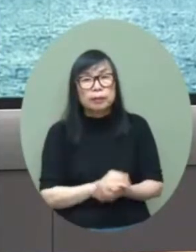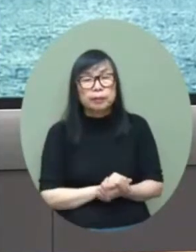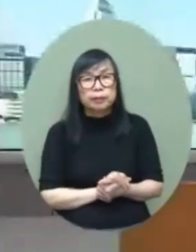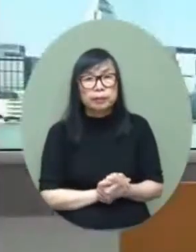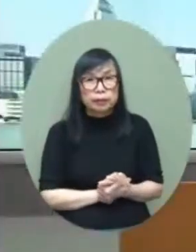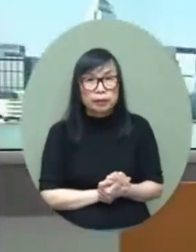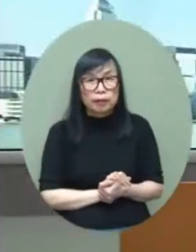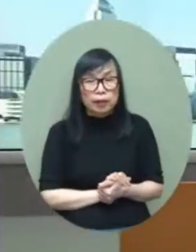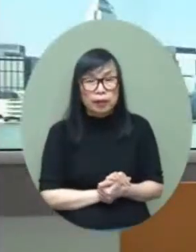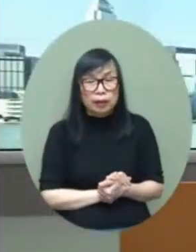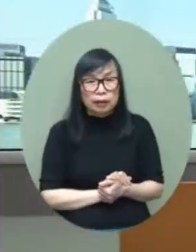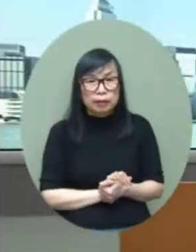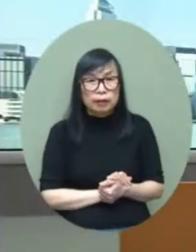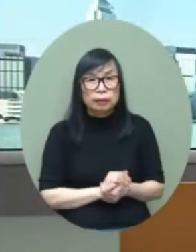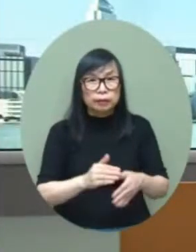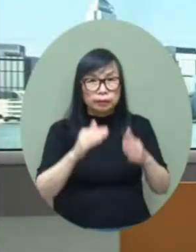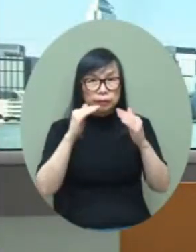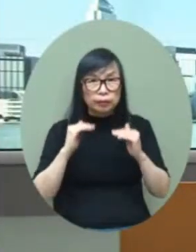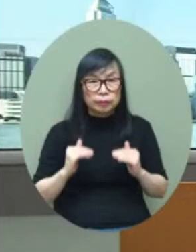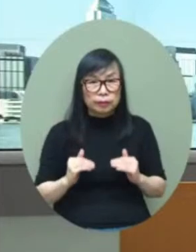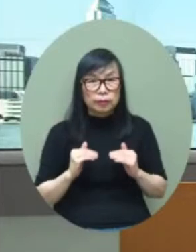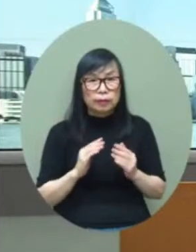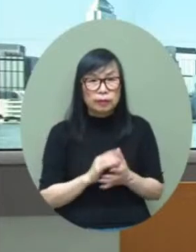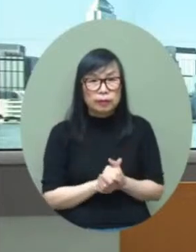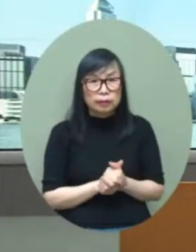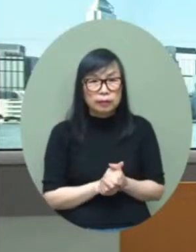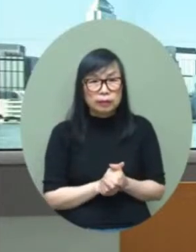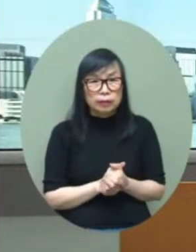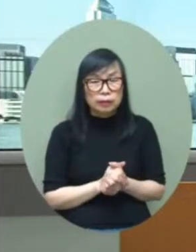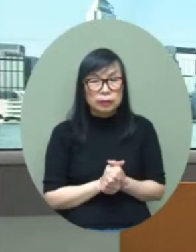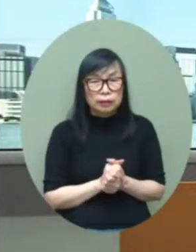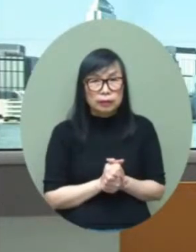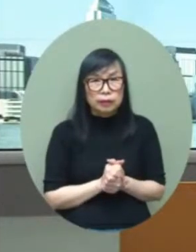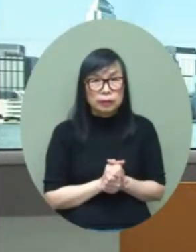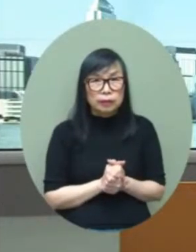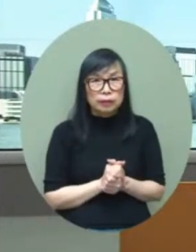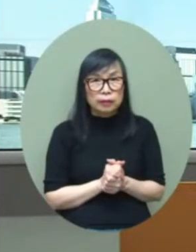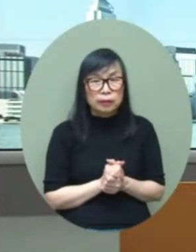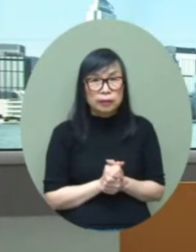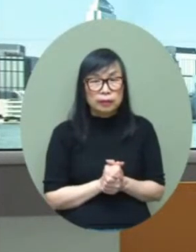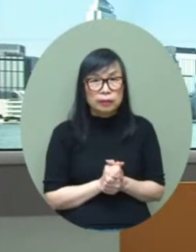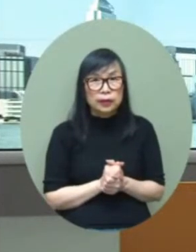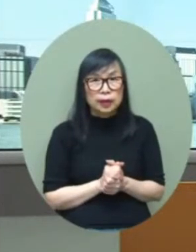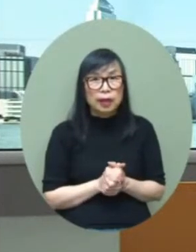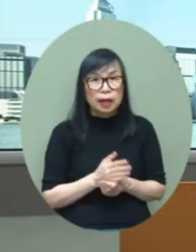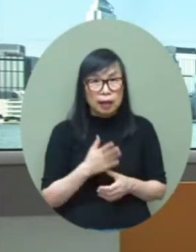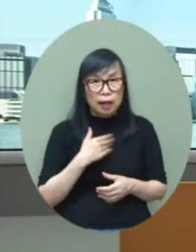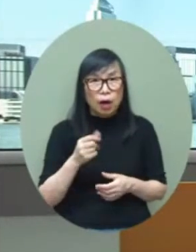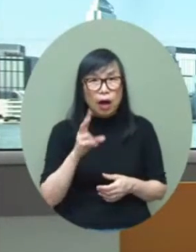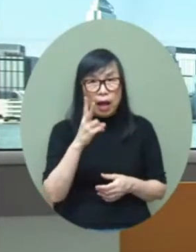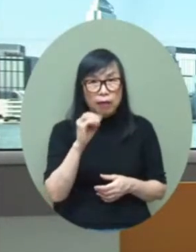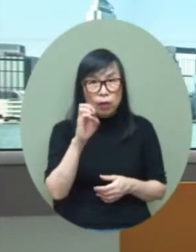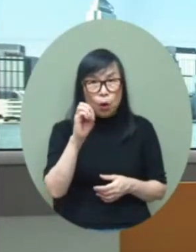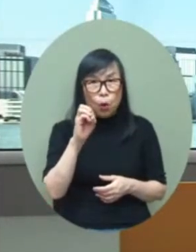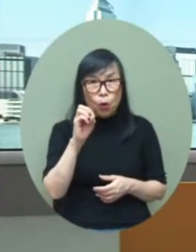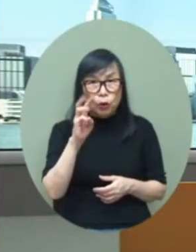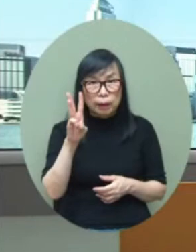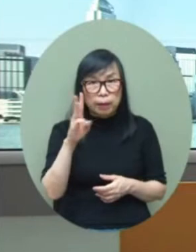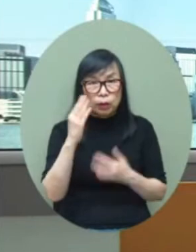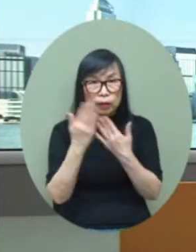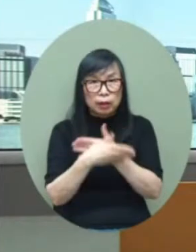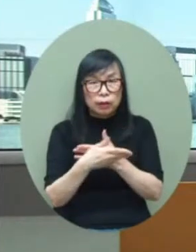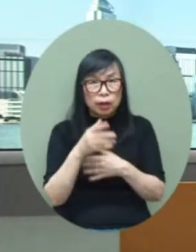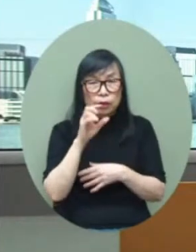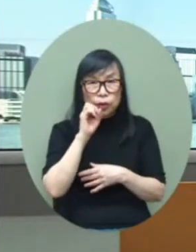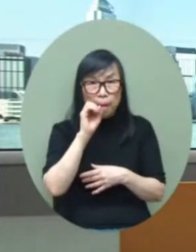then unfortunately she has passed away. Next, this last question. I'm from Now TV.